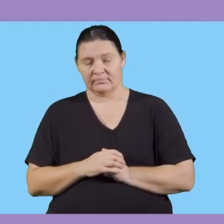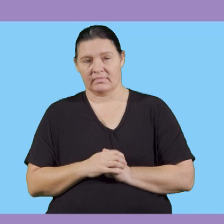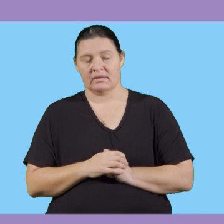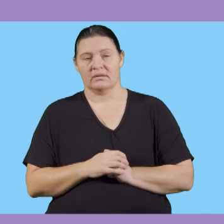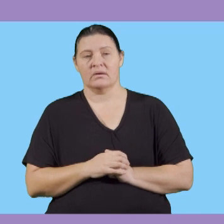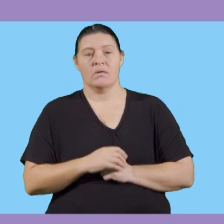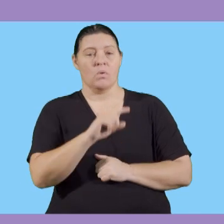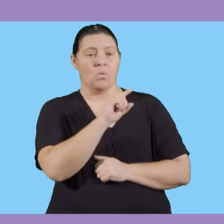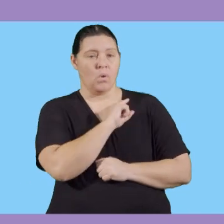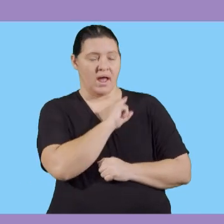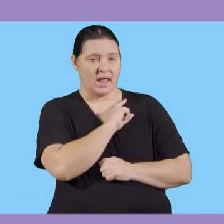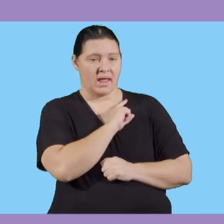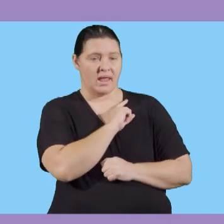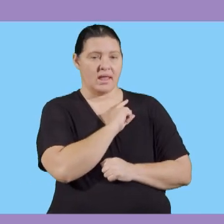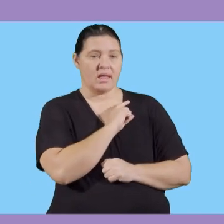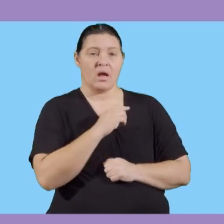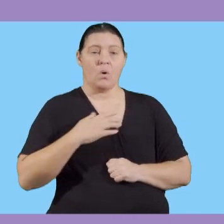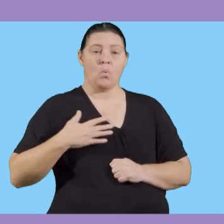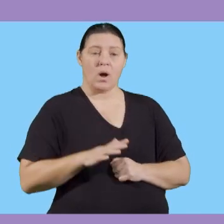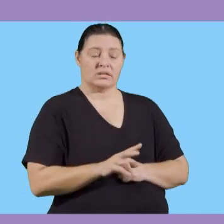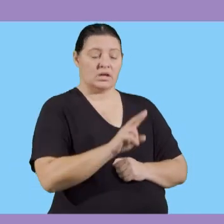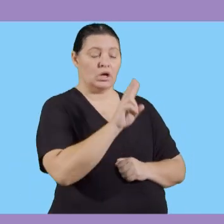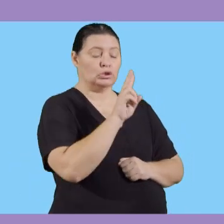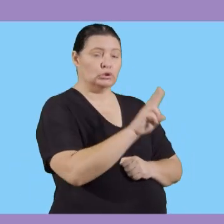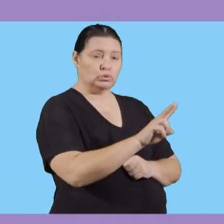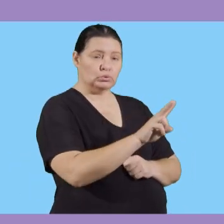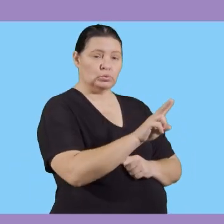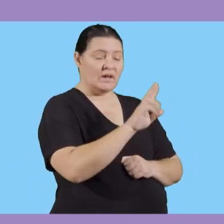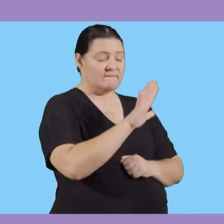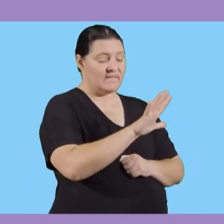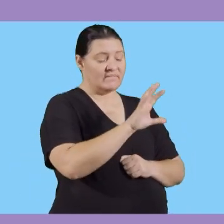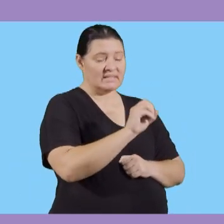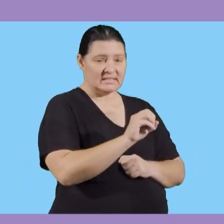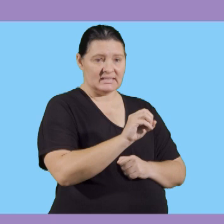cent. But because we are actually looking for